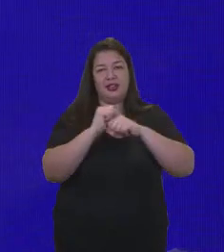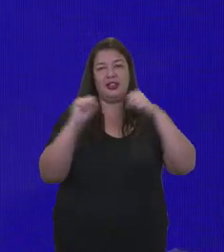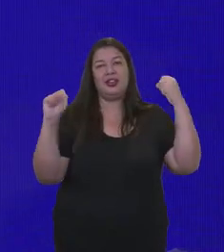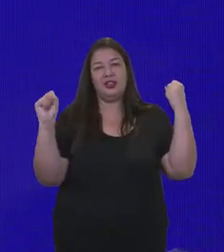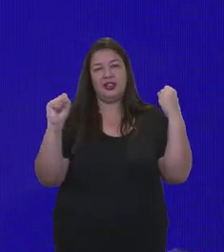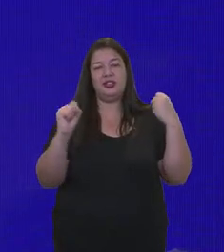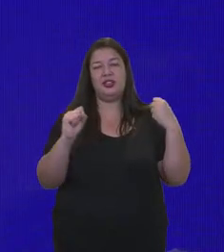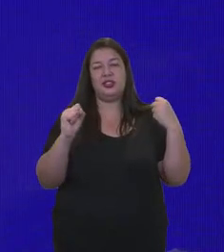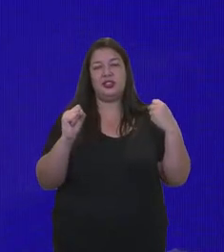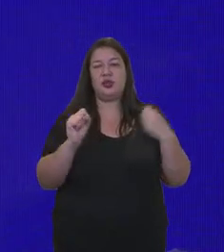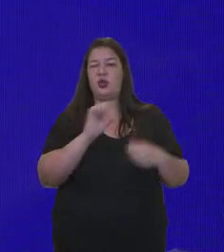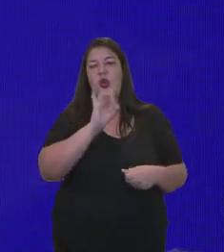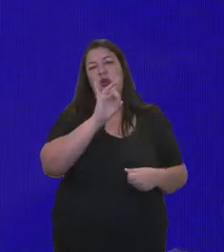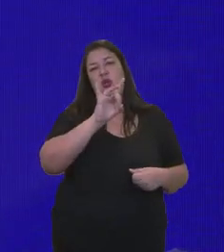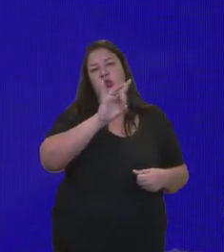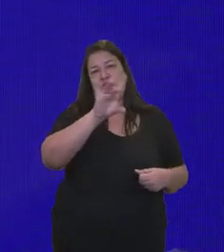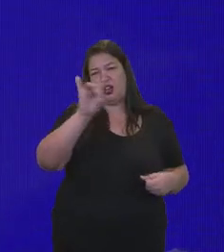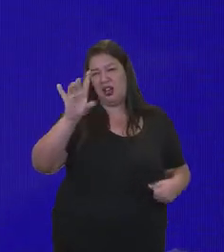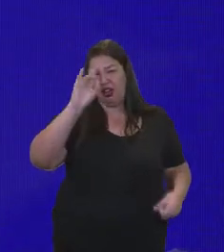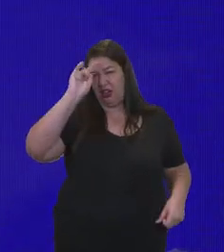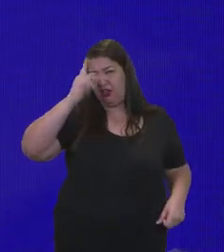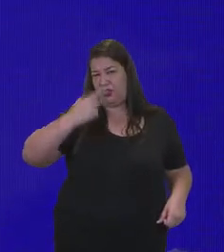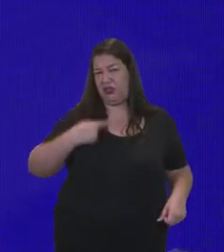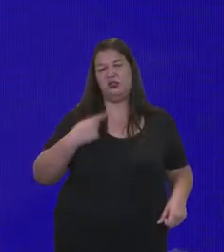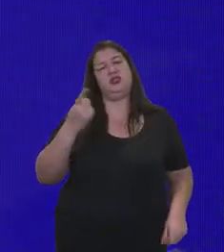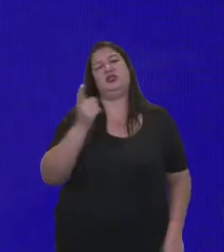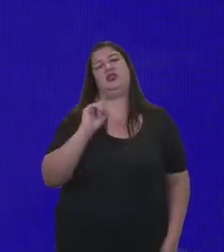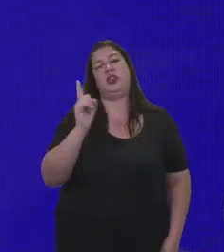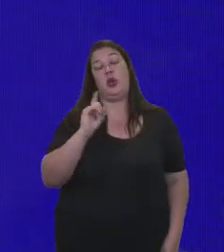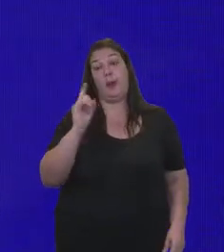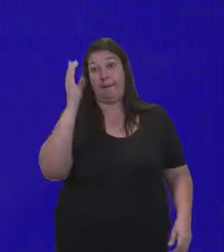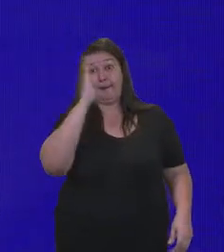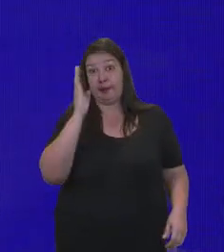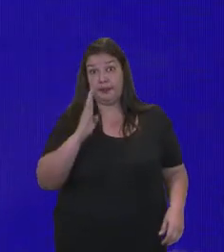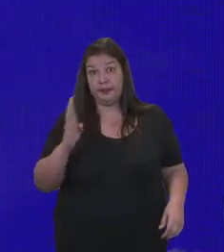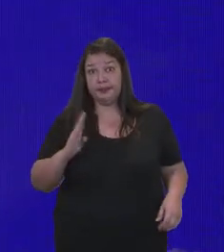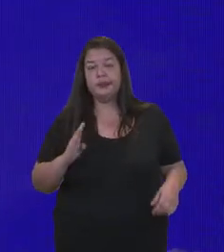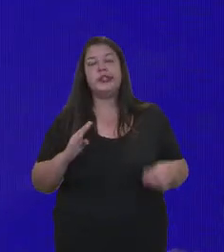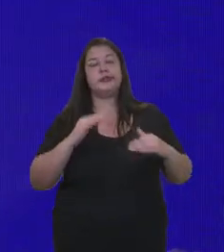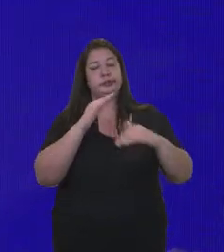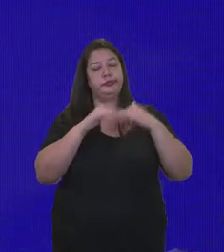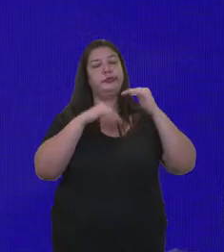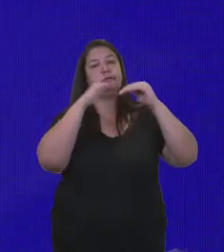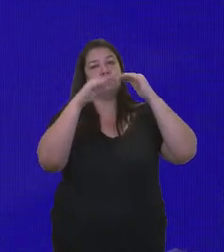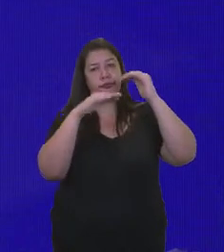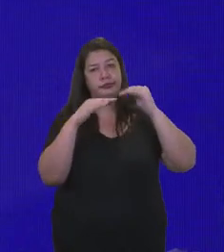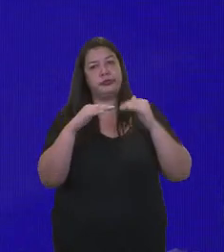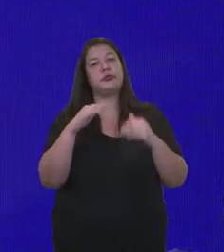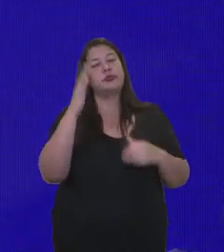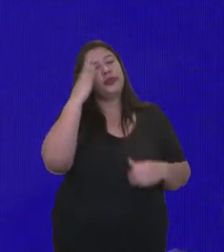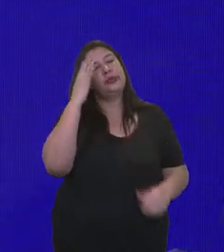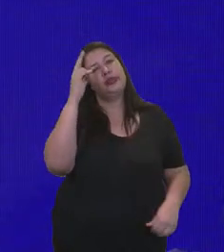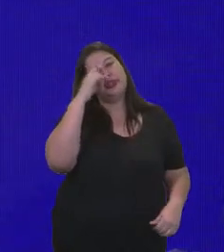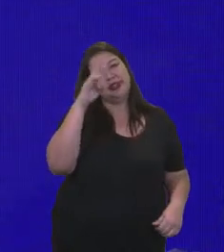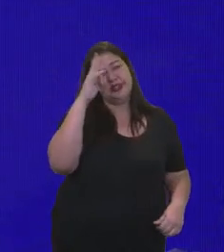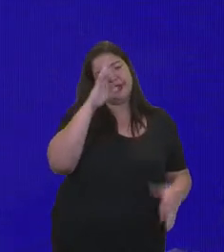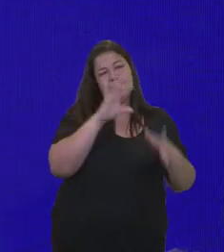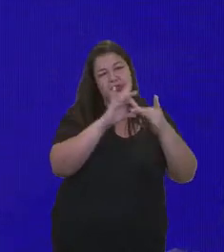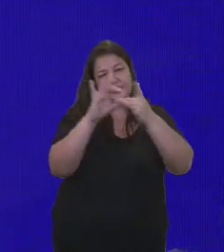So I think it's not only an individual dream. Brazil grew and has great stories in the individual level.